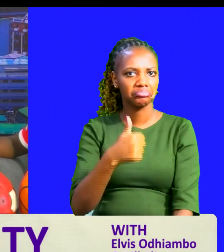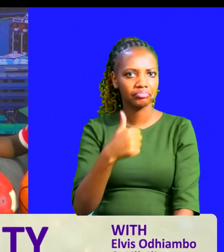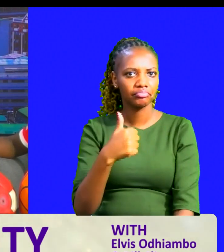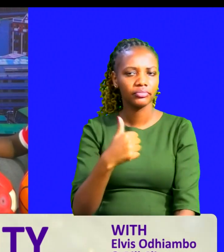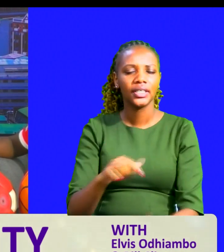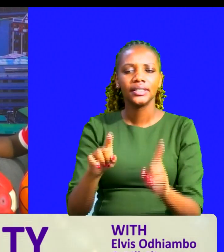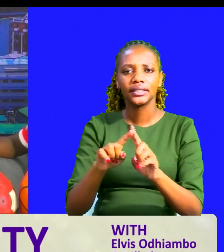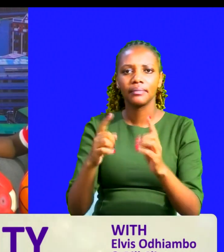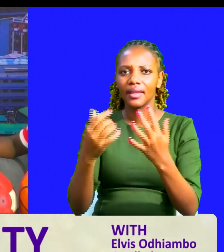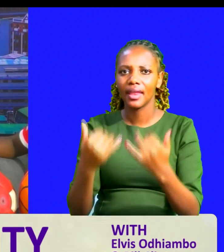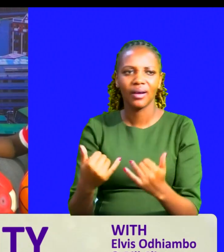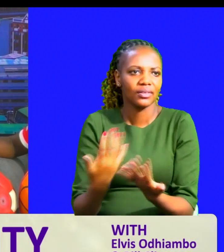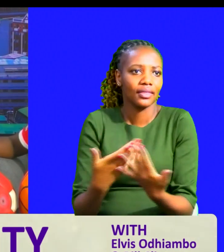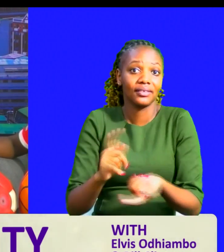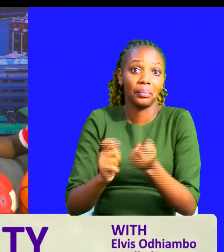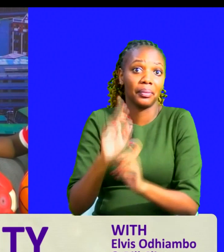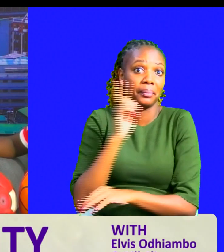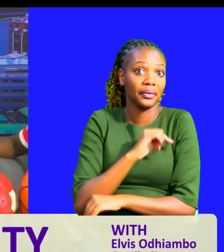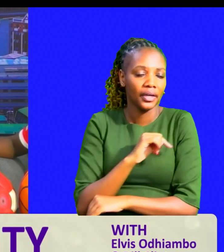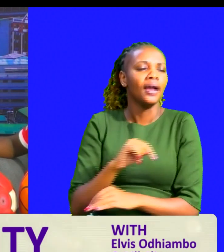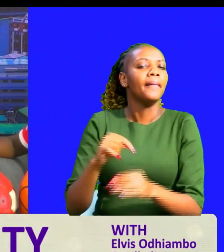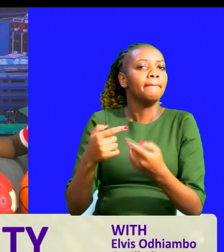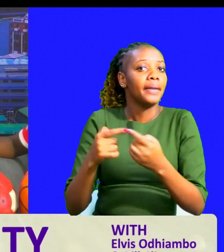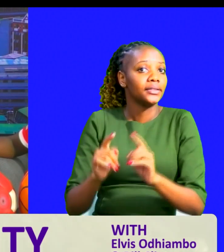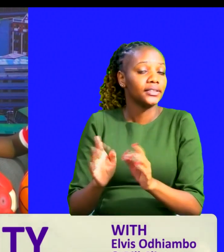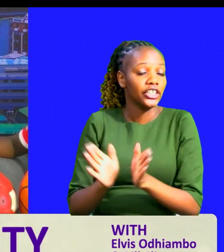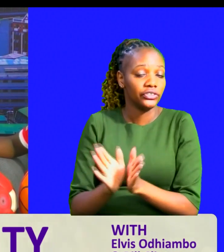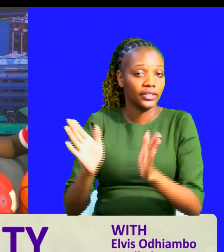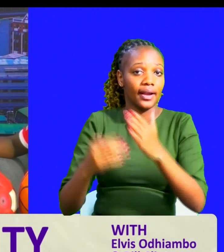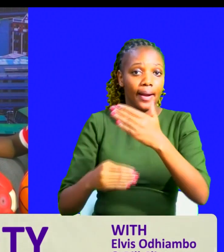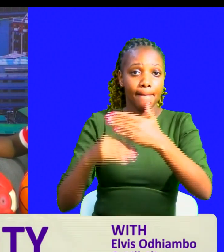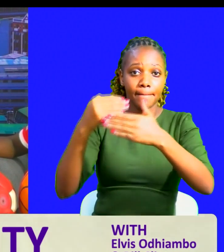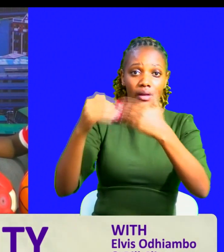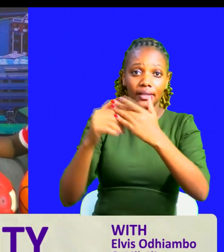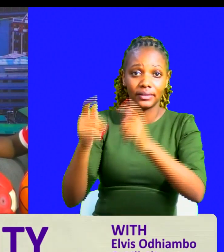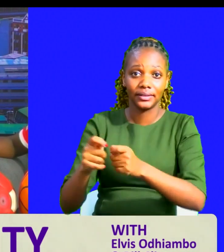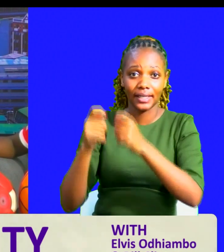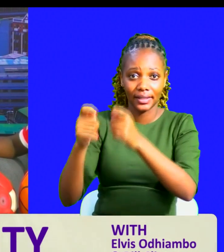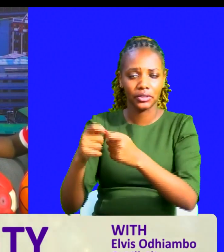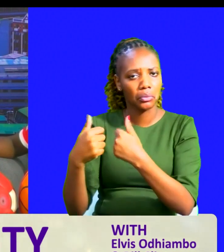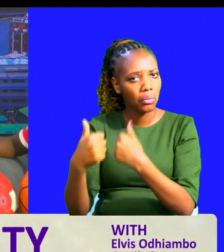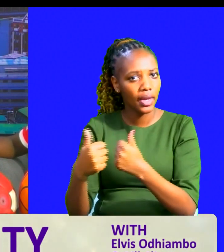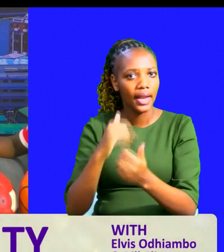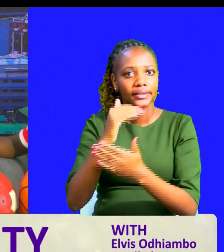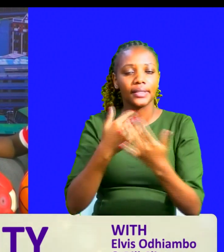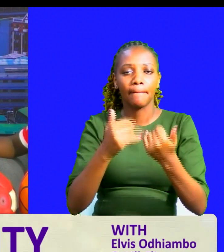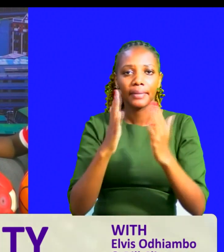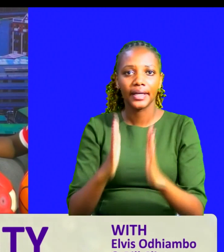the overall for the general building of talents in the club. Some of these players get to be